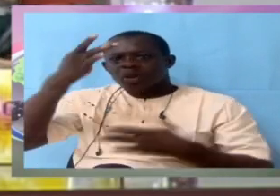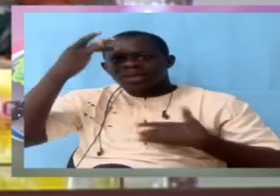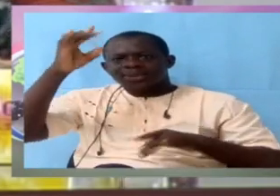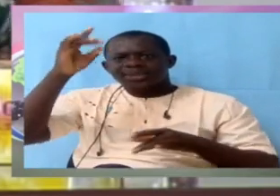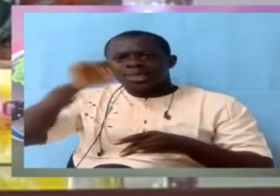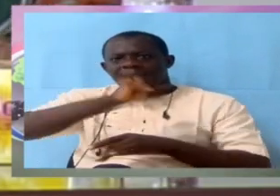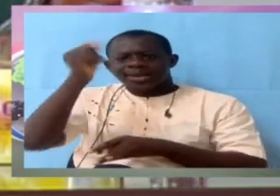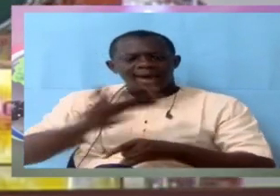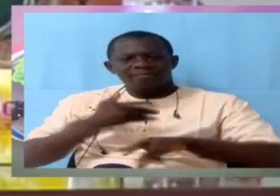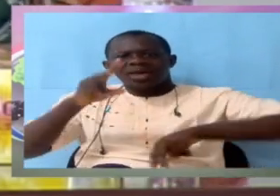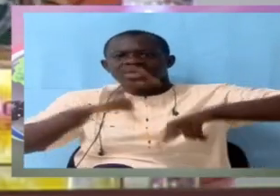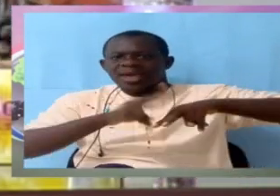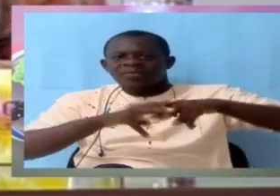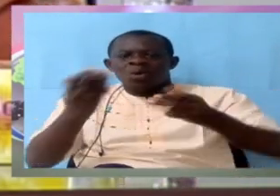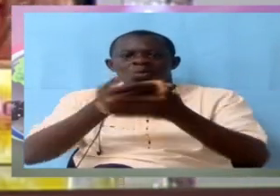AIDS?